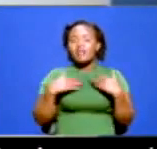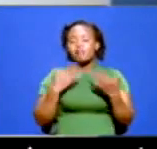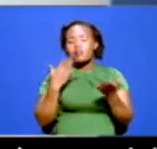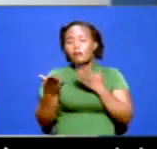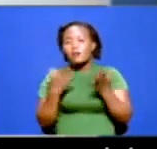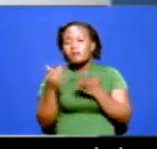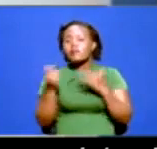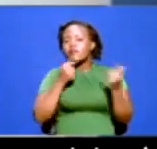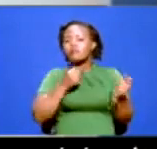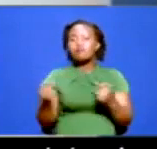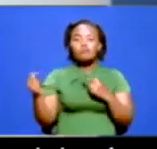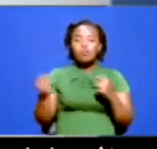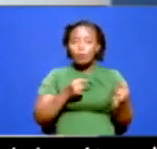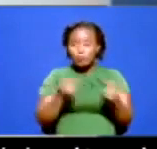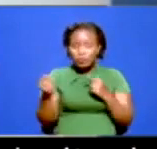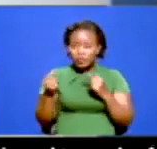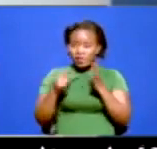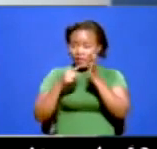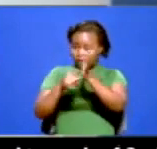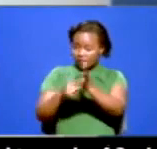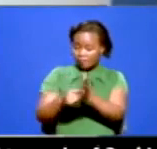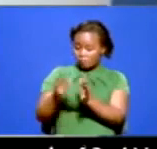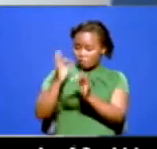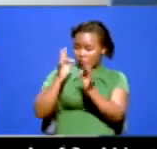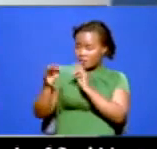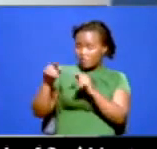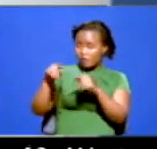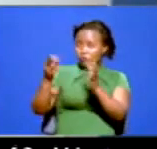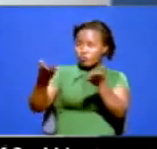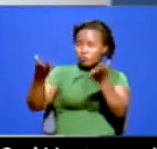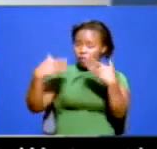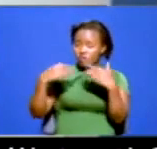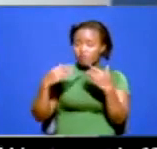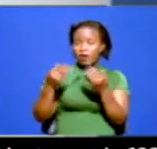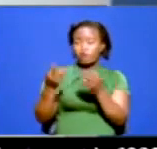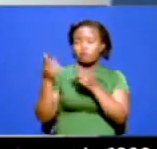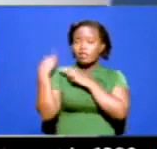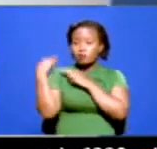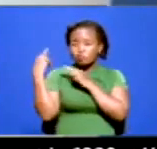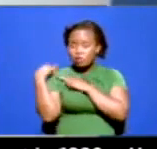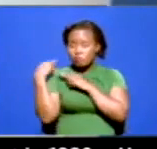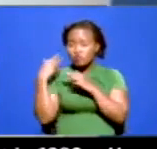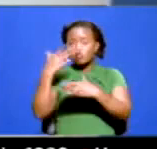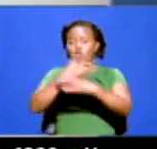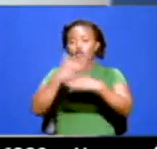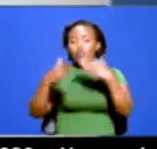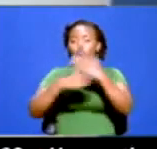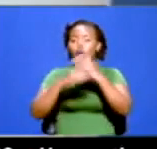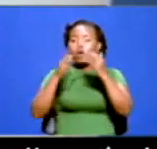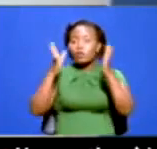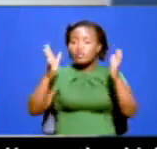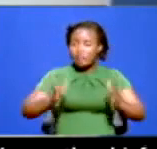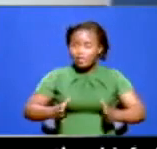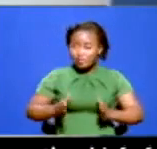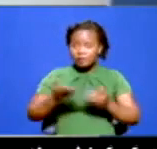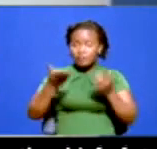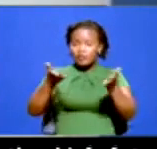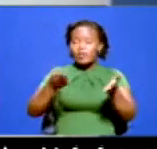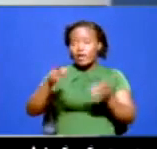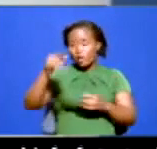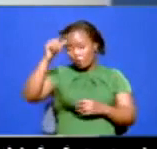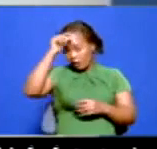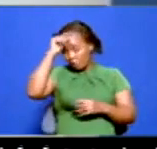For example, if you give a task to a contractor Like now we are doing, the government is doing the